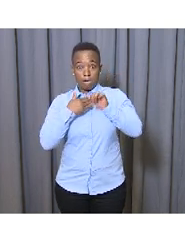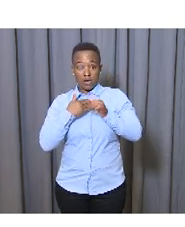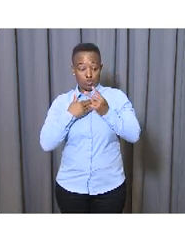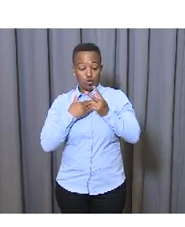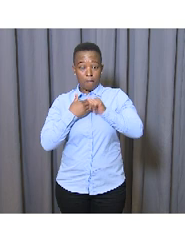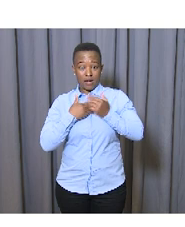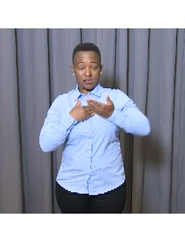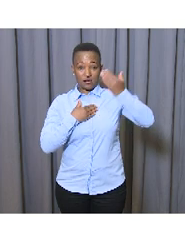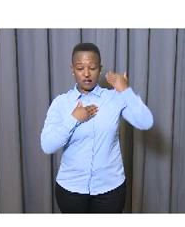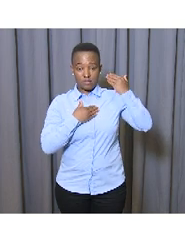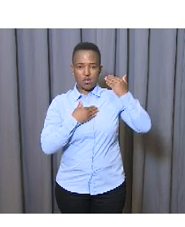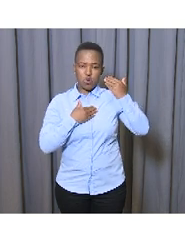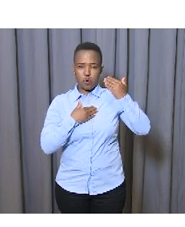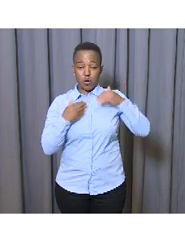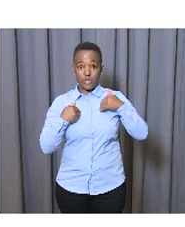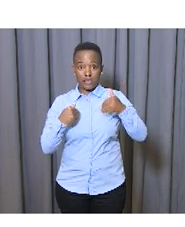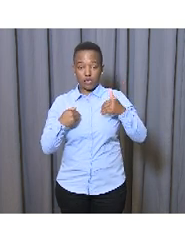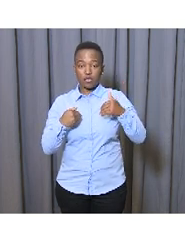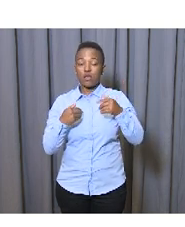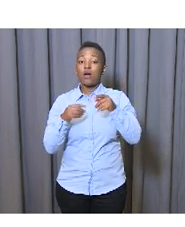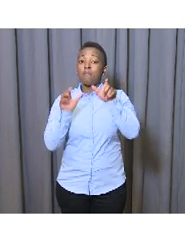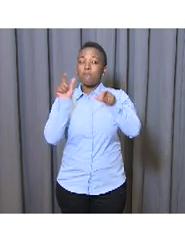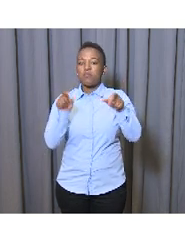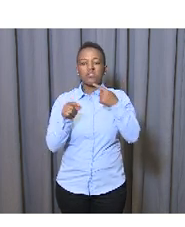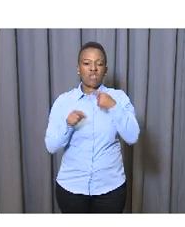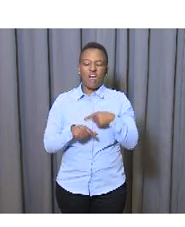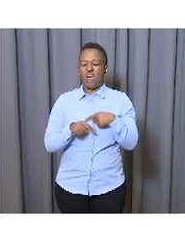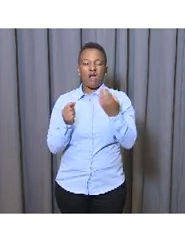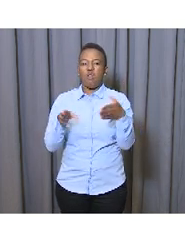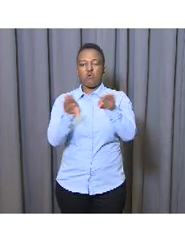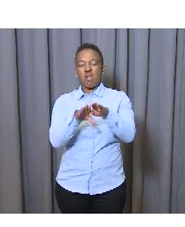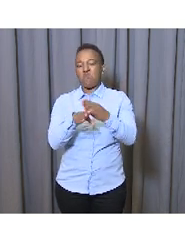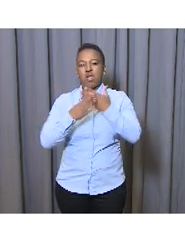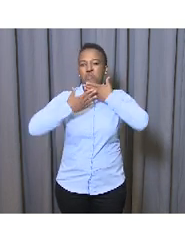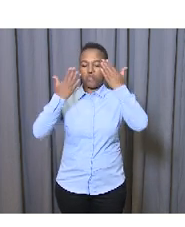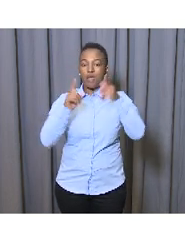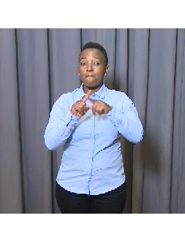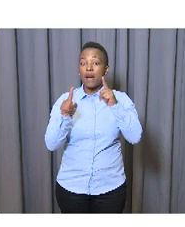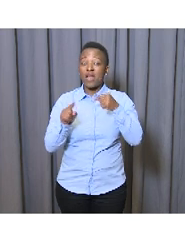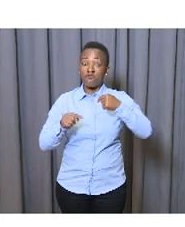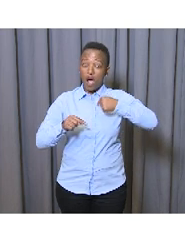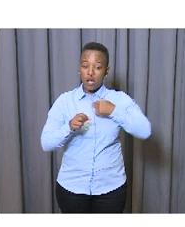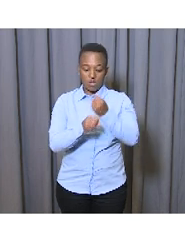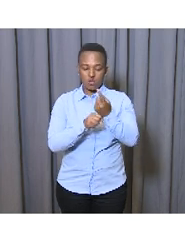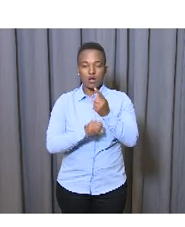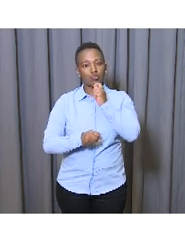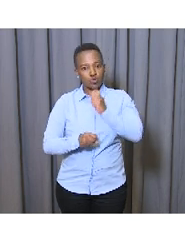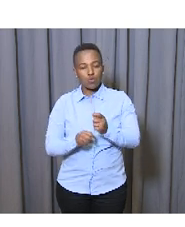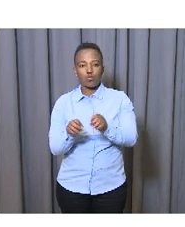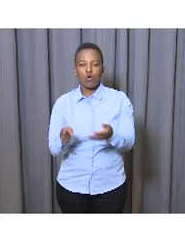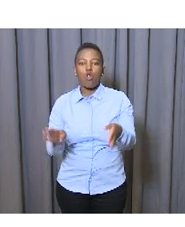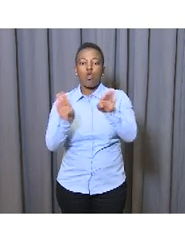the lockdown does not work, the story, the narrative in Gauteng is the lockdown has worked for us. This